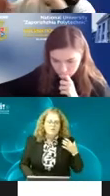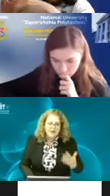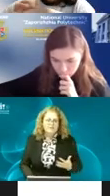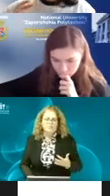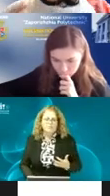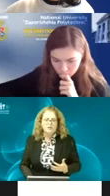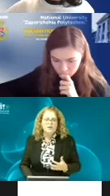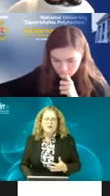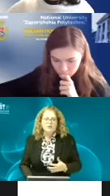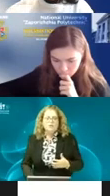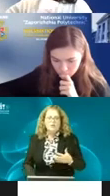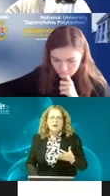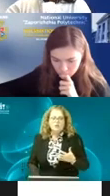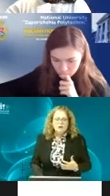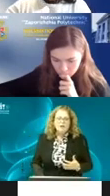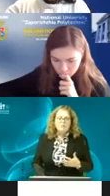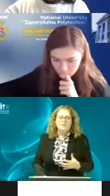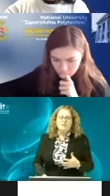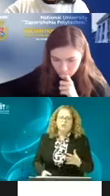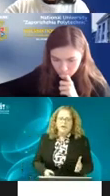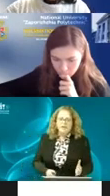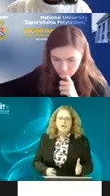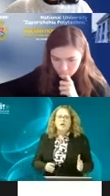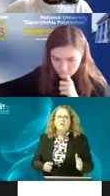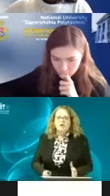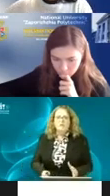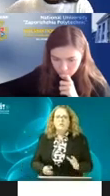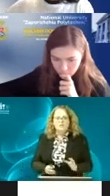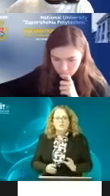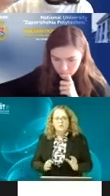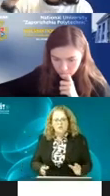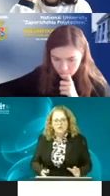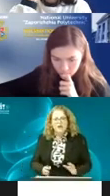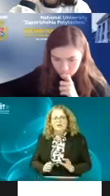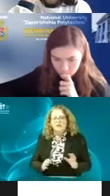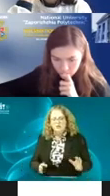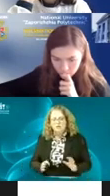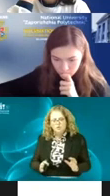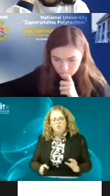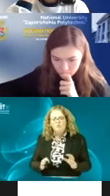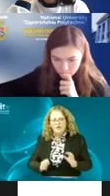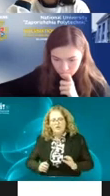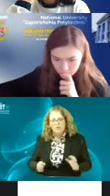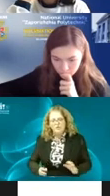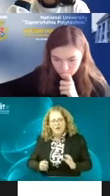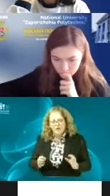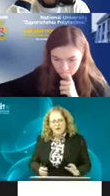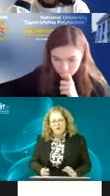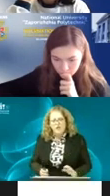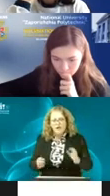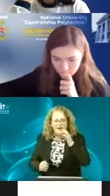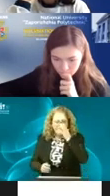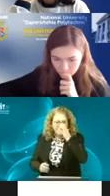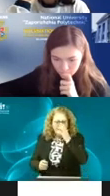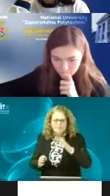to effective computing. So we are talking about this change from just a machine that knows to do very good